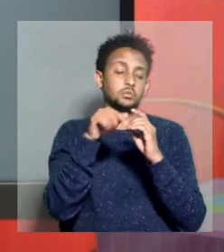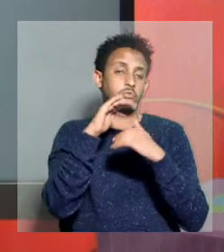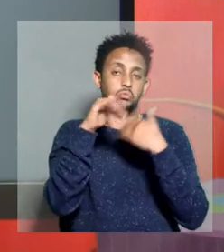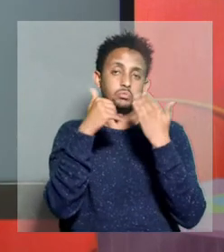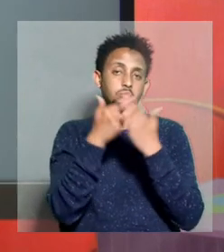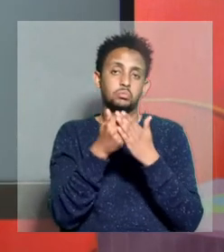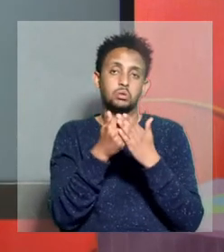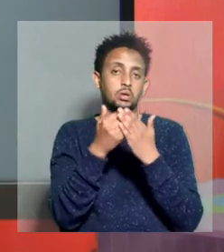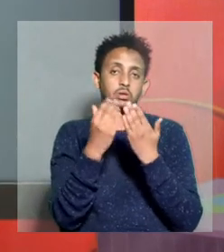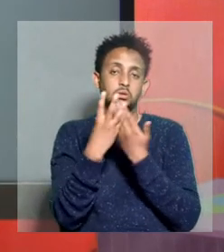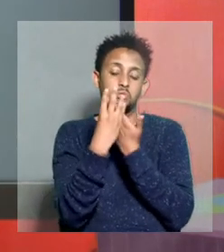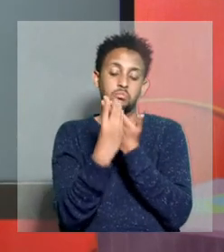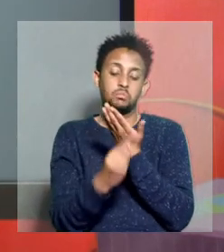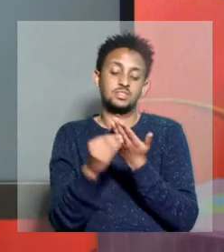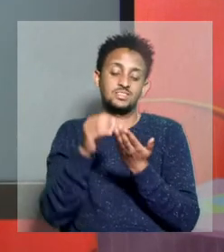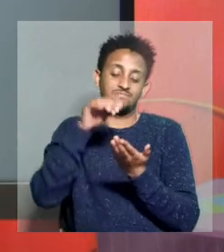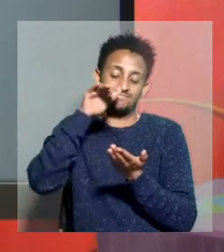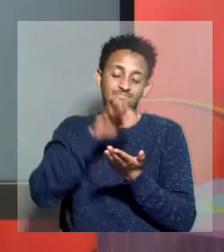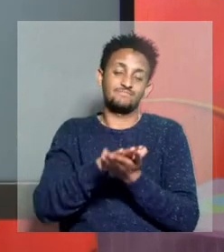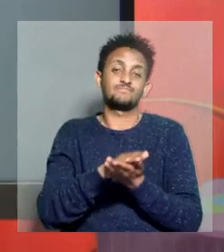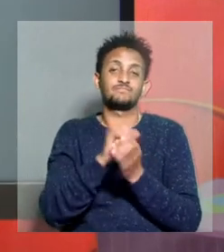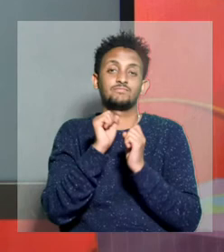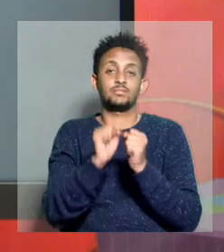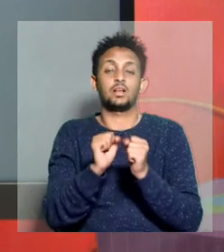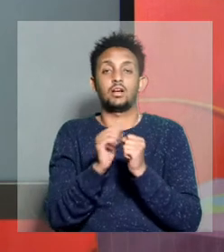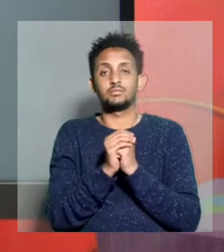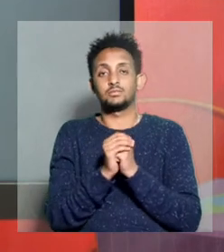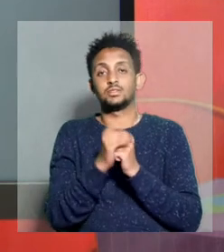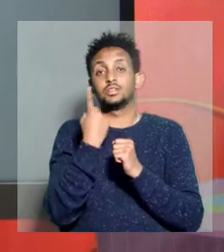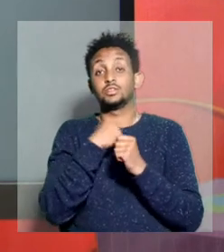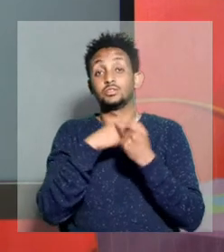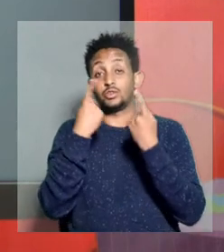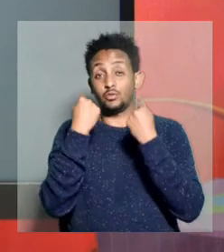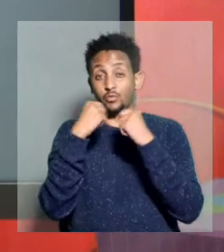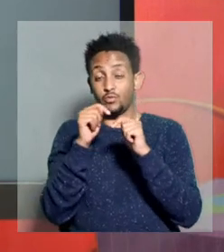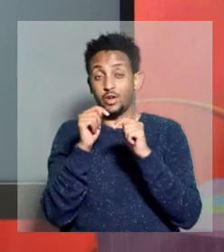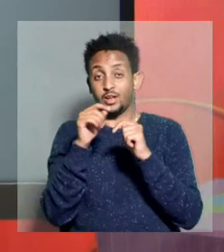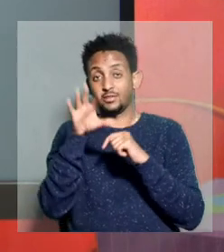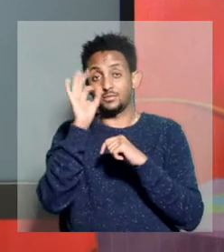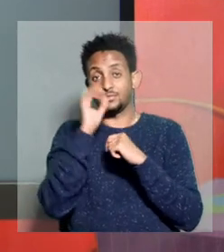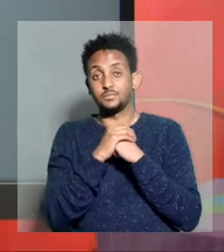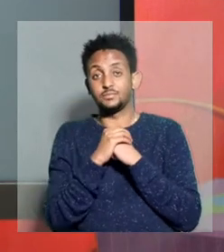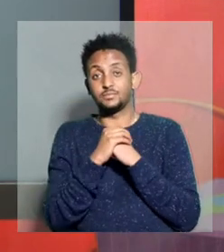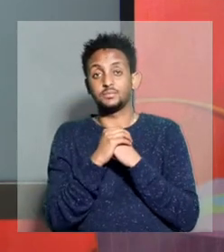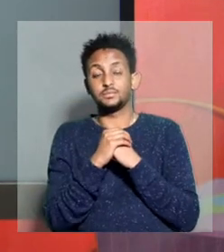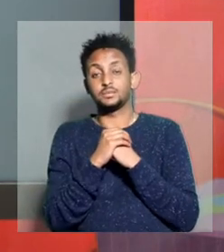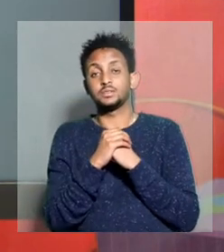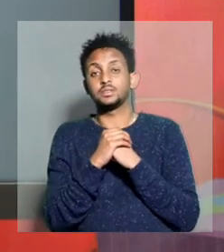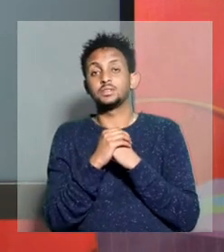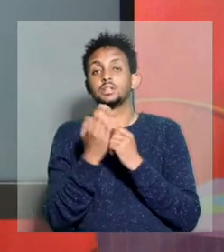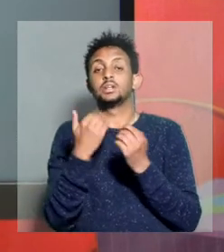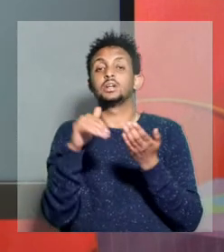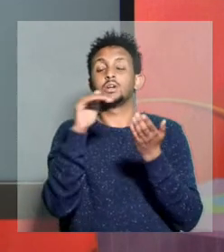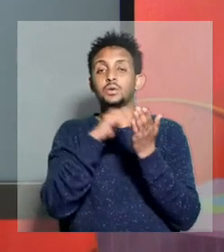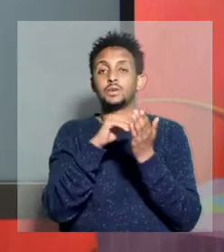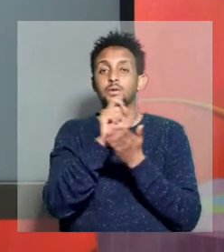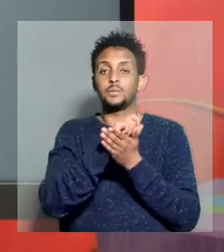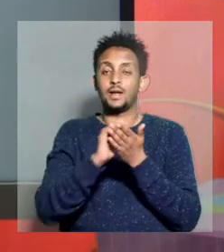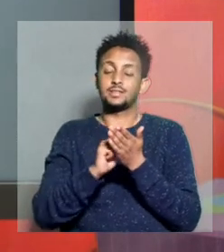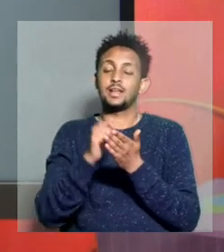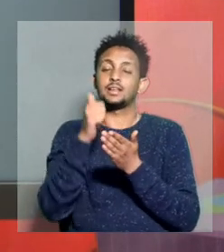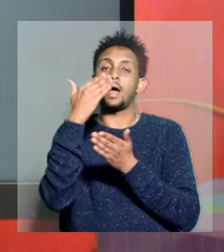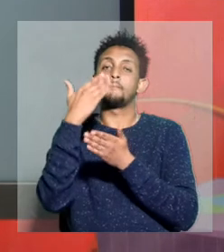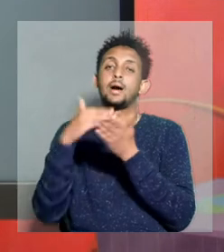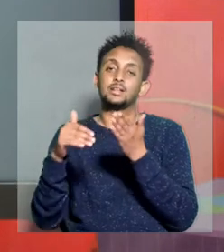totally immersed. Keep this in your mind. Now let's try to find the real weight and apparent